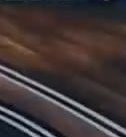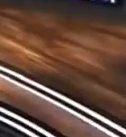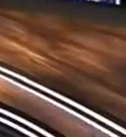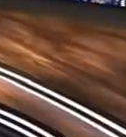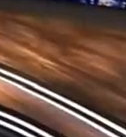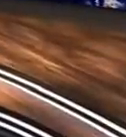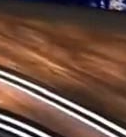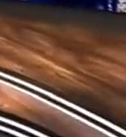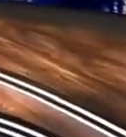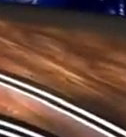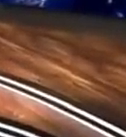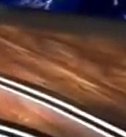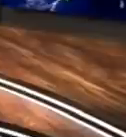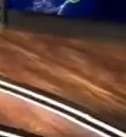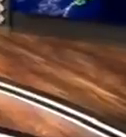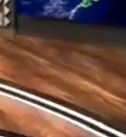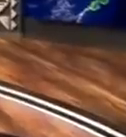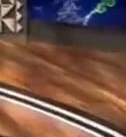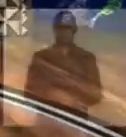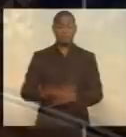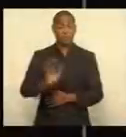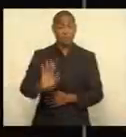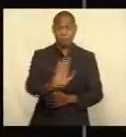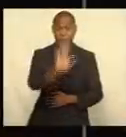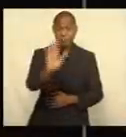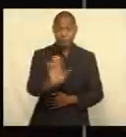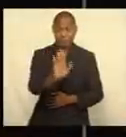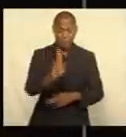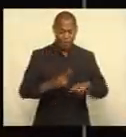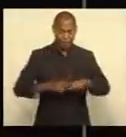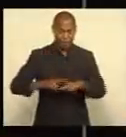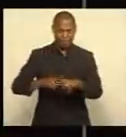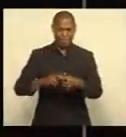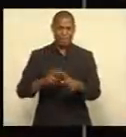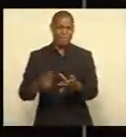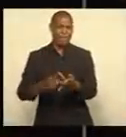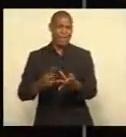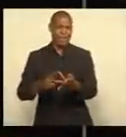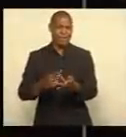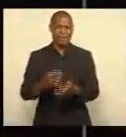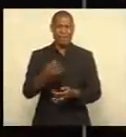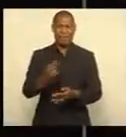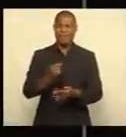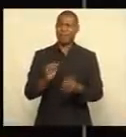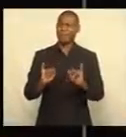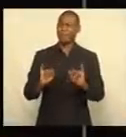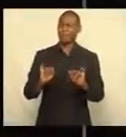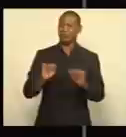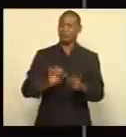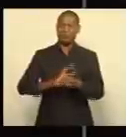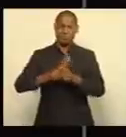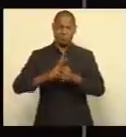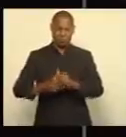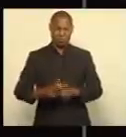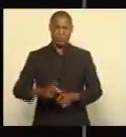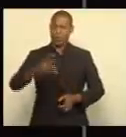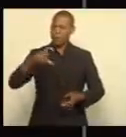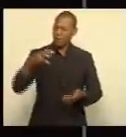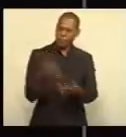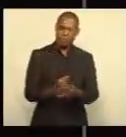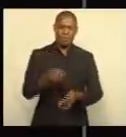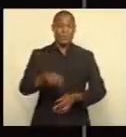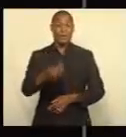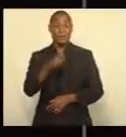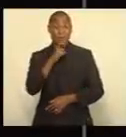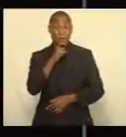Nunn. Kulabinaka, Fiji. Another community-transmitted case of COVID-19 has been confirmed this afternoon, this time